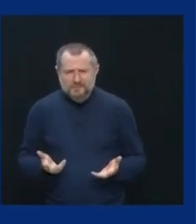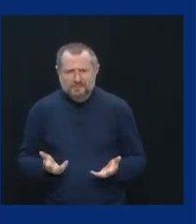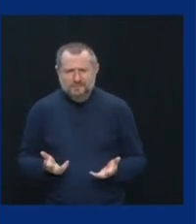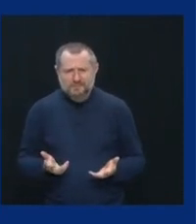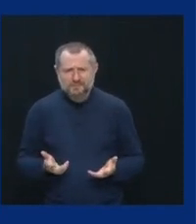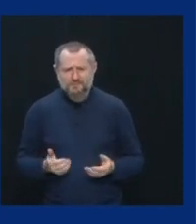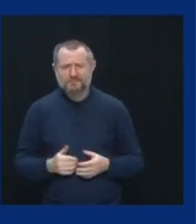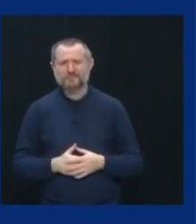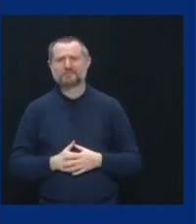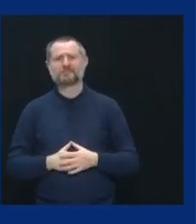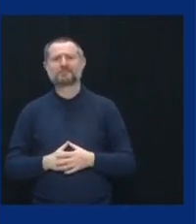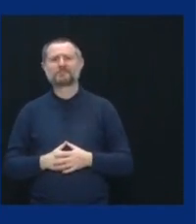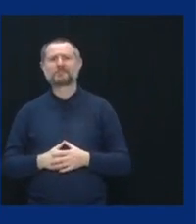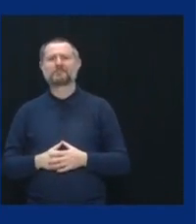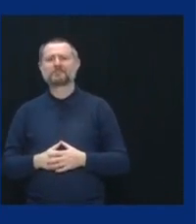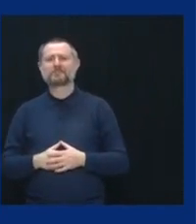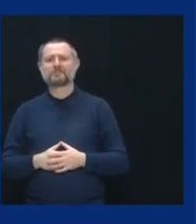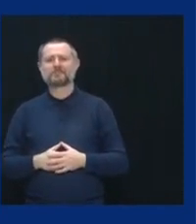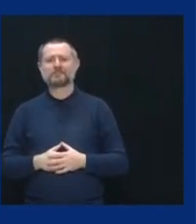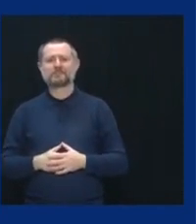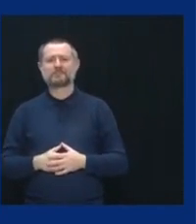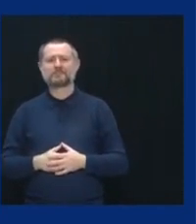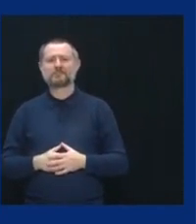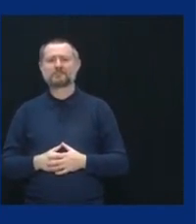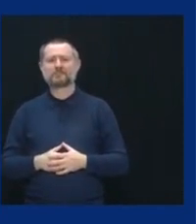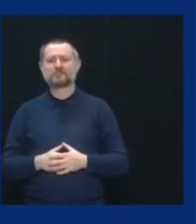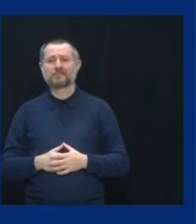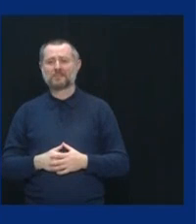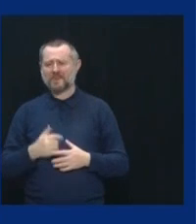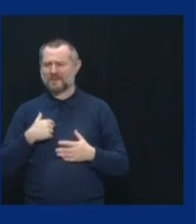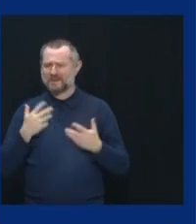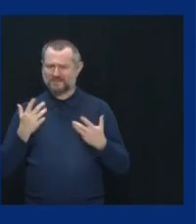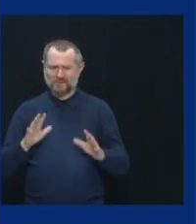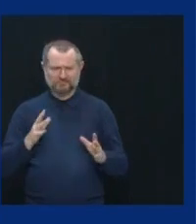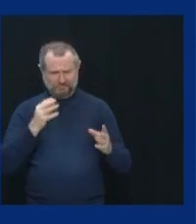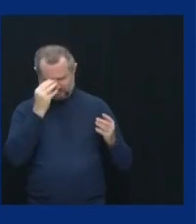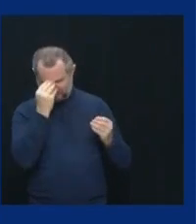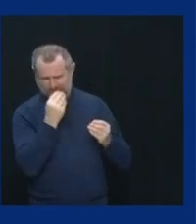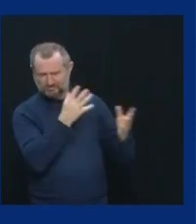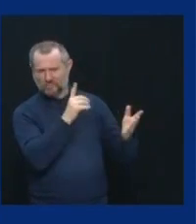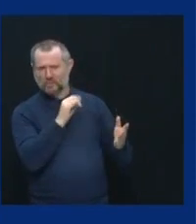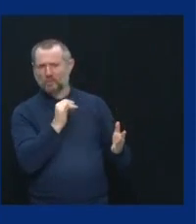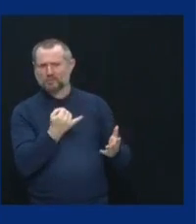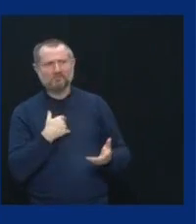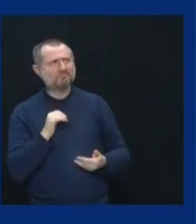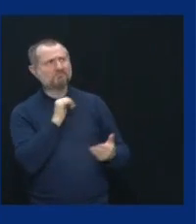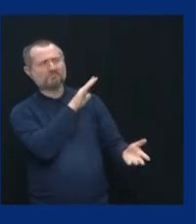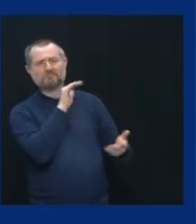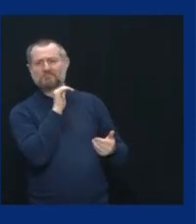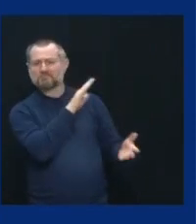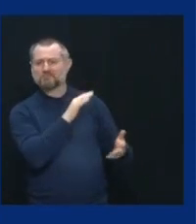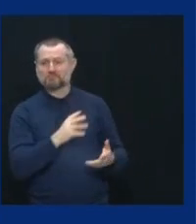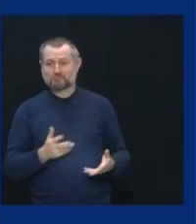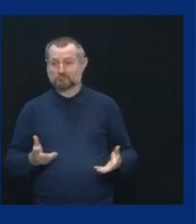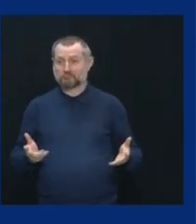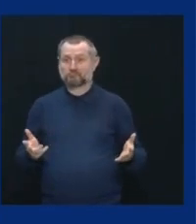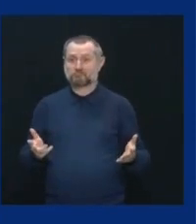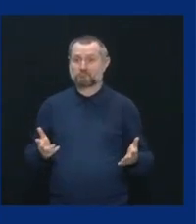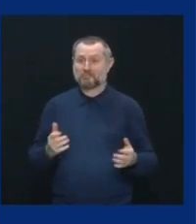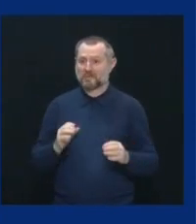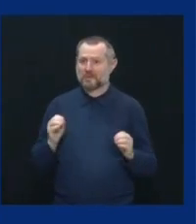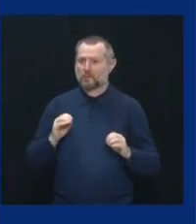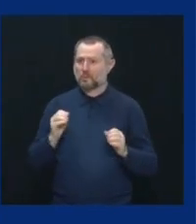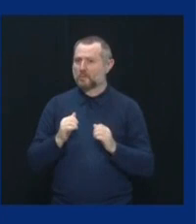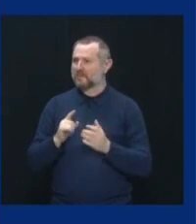And then we provided information to DOJ. So there is nothing